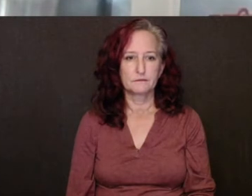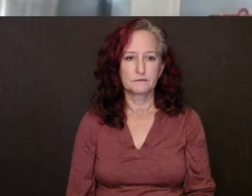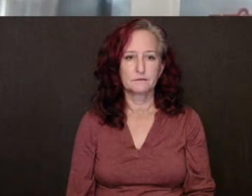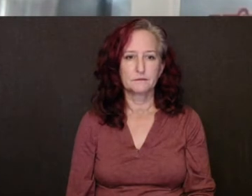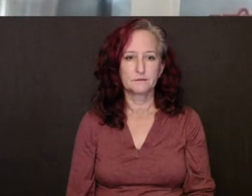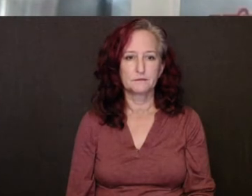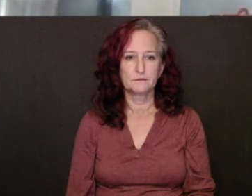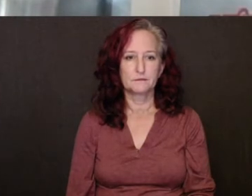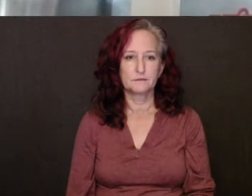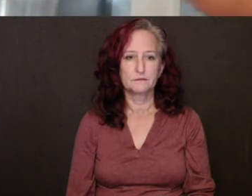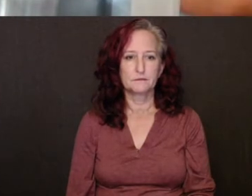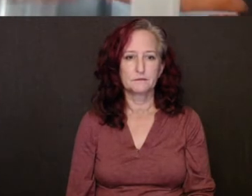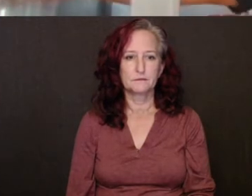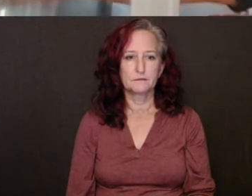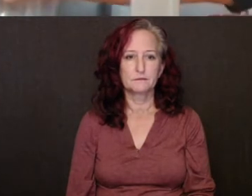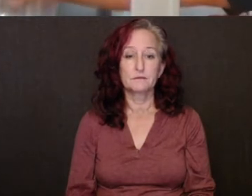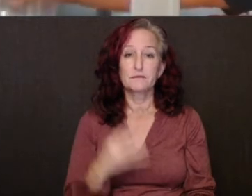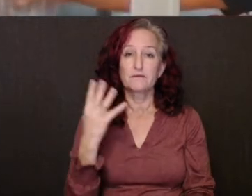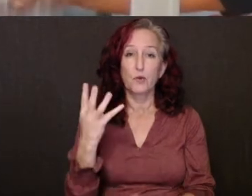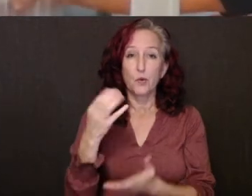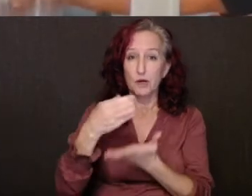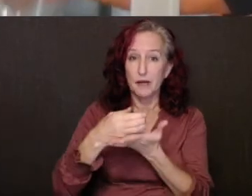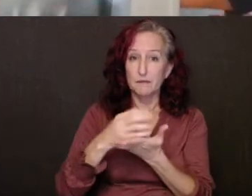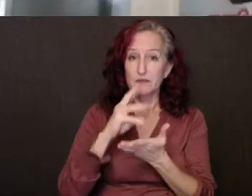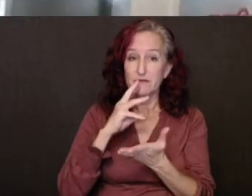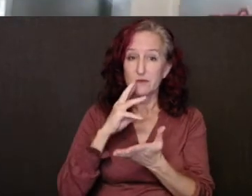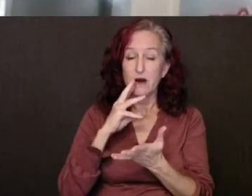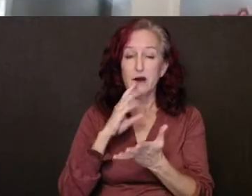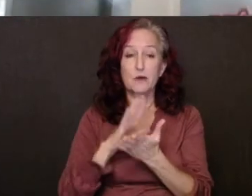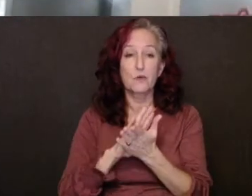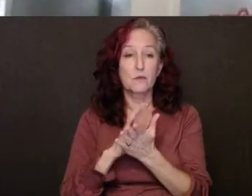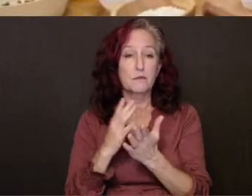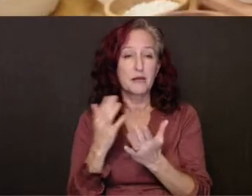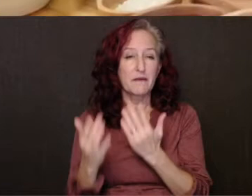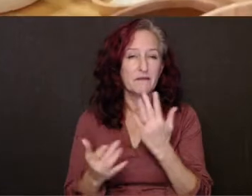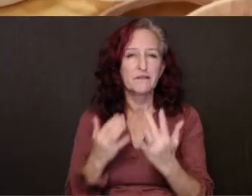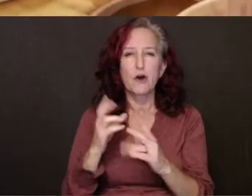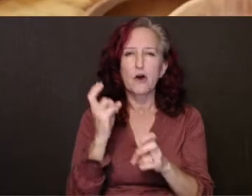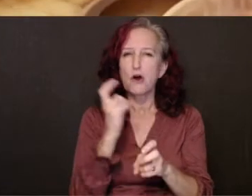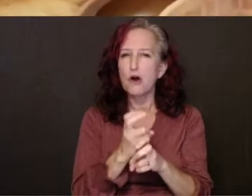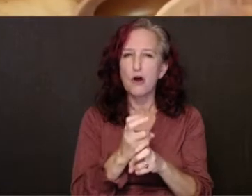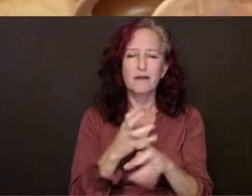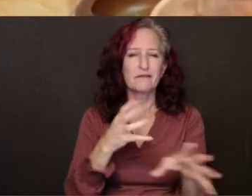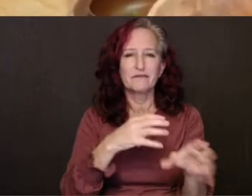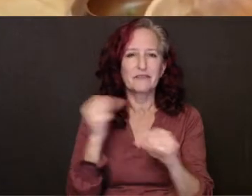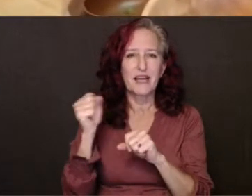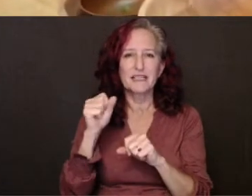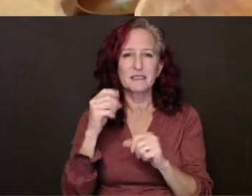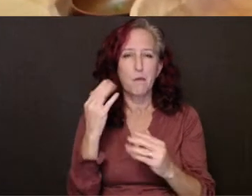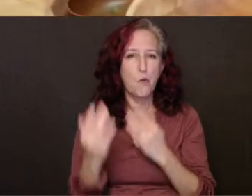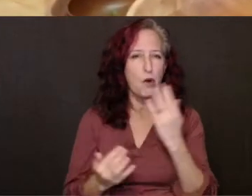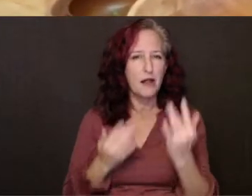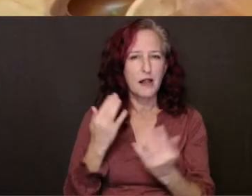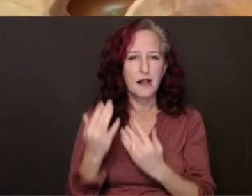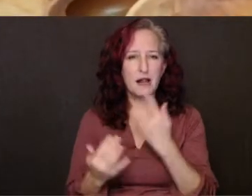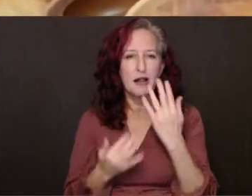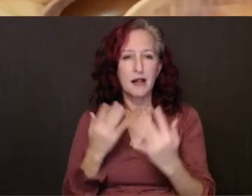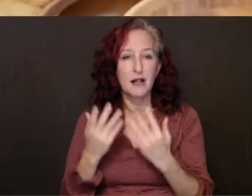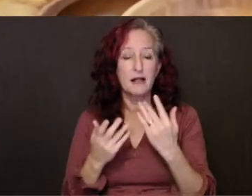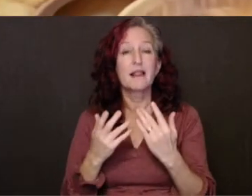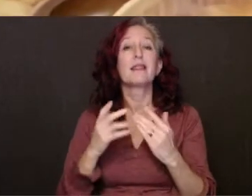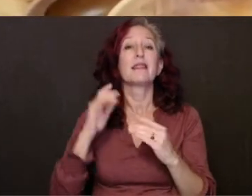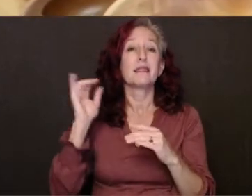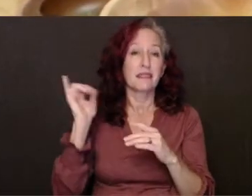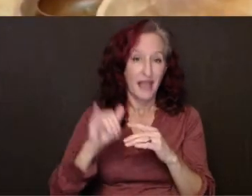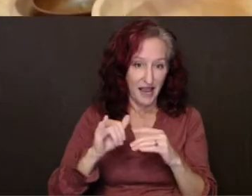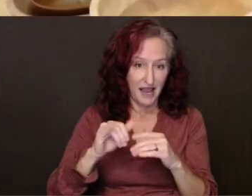of water and we're going to have this come to a boil. As we're adding our 4 cups of water,